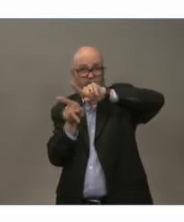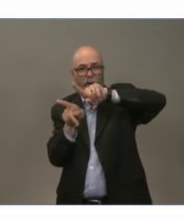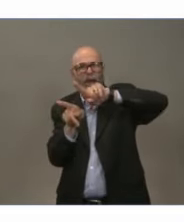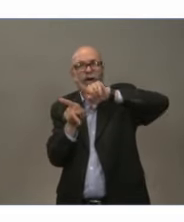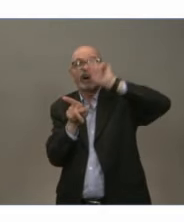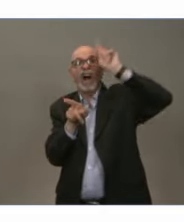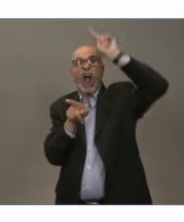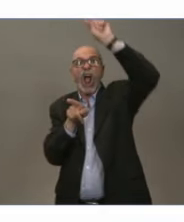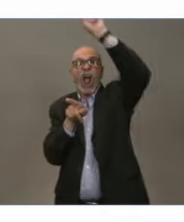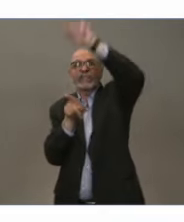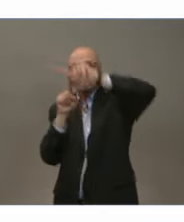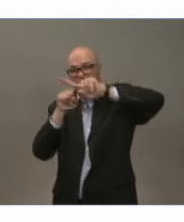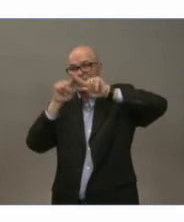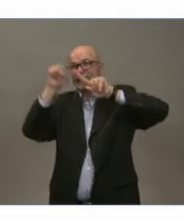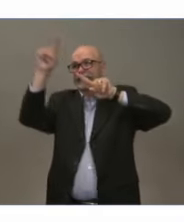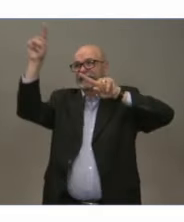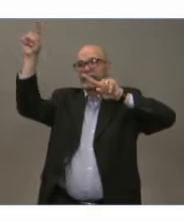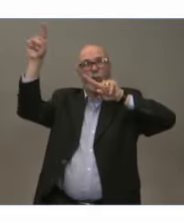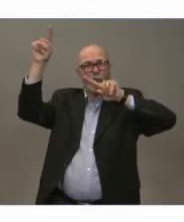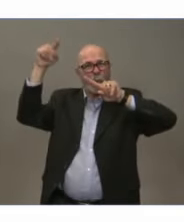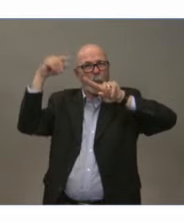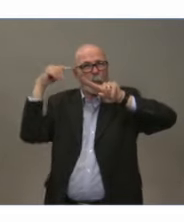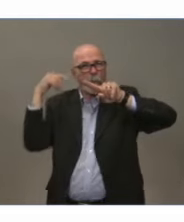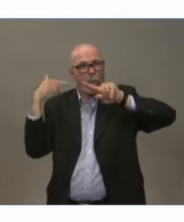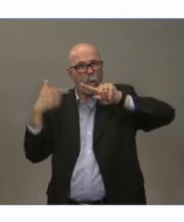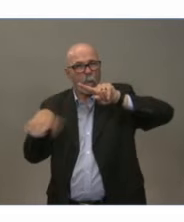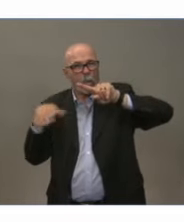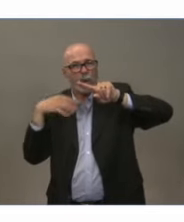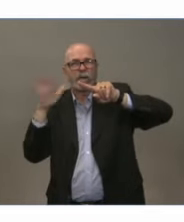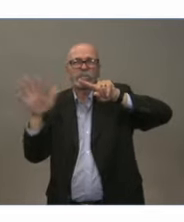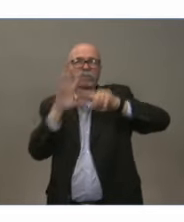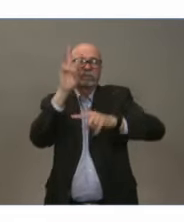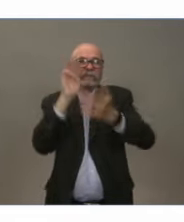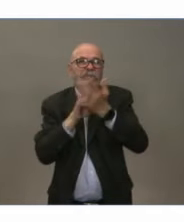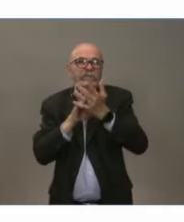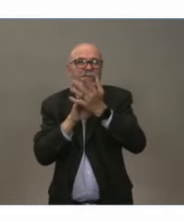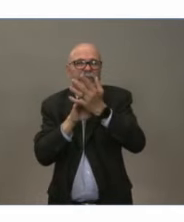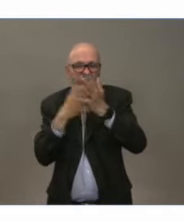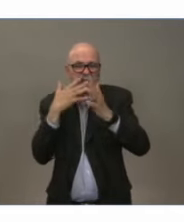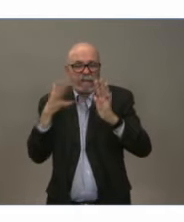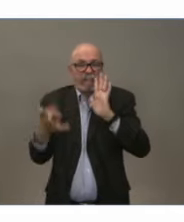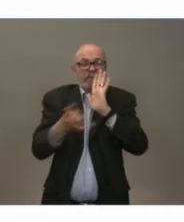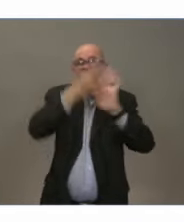significantly loosen things up. We'll be upwards of 6,000 cases.